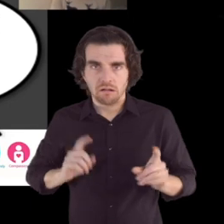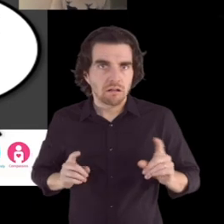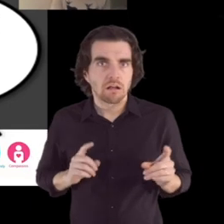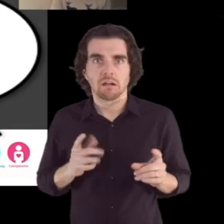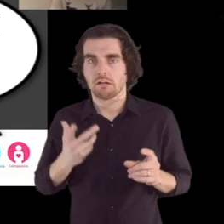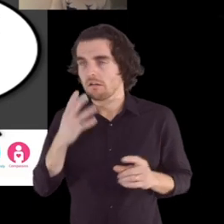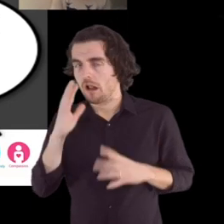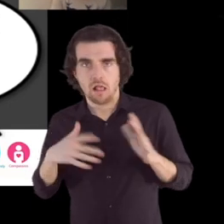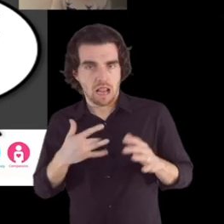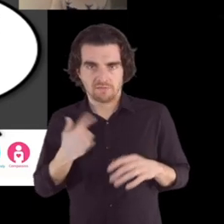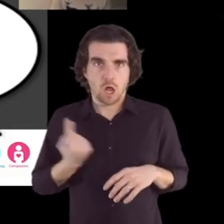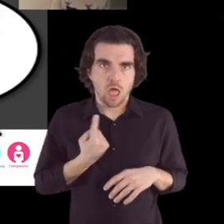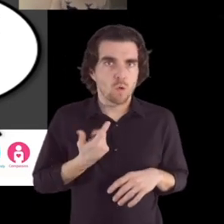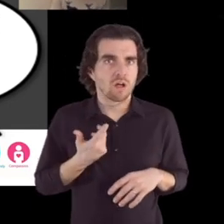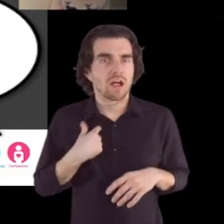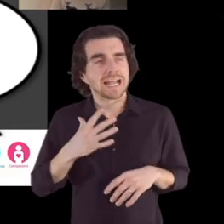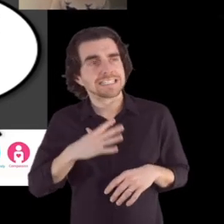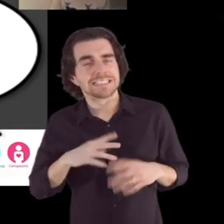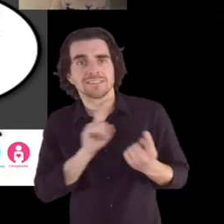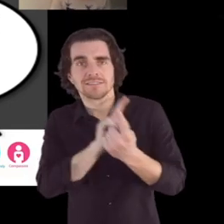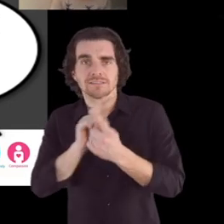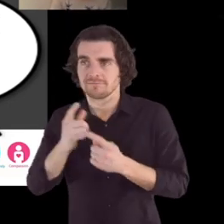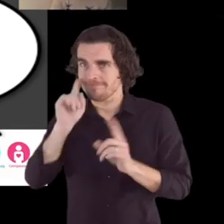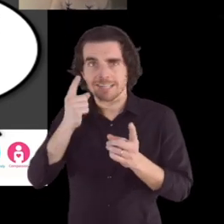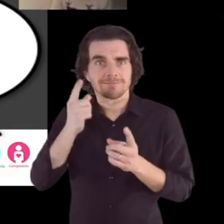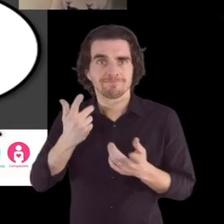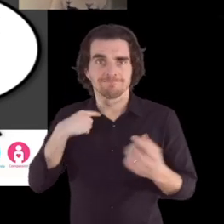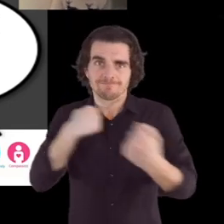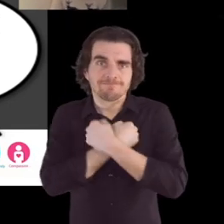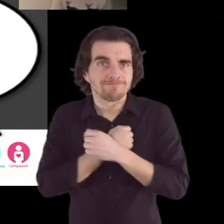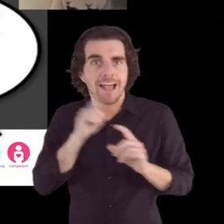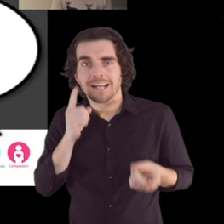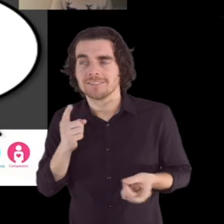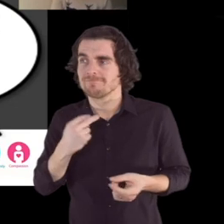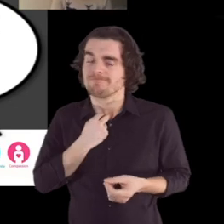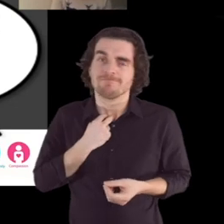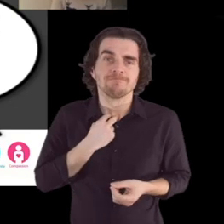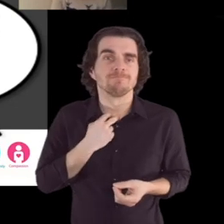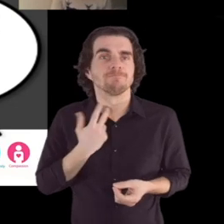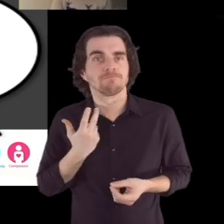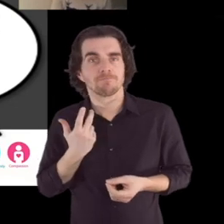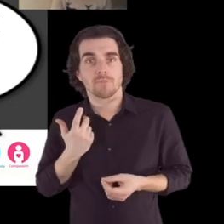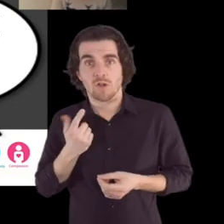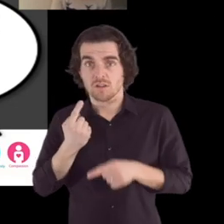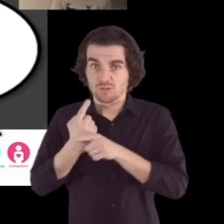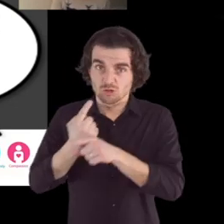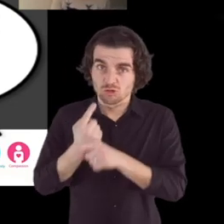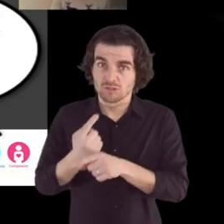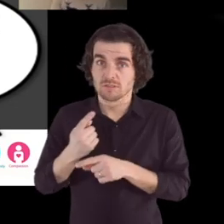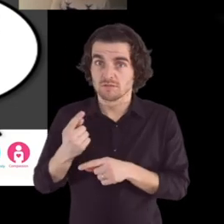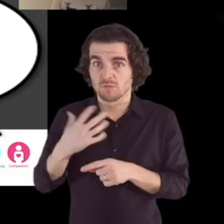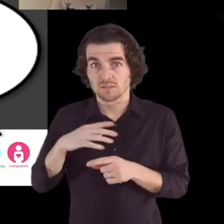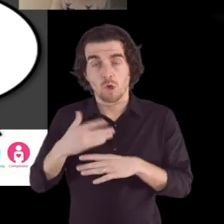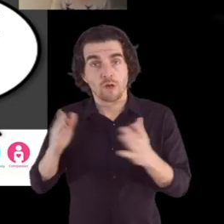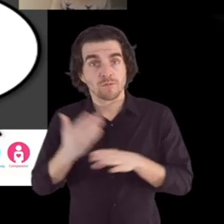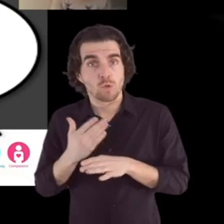living alone and really missing having that physical touch from someone else, feeling that they failed. So talking to staff who maybe had to take a bit of